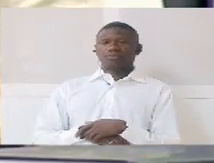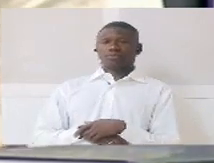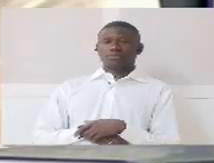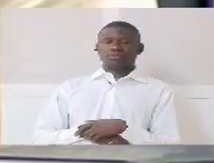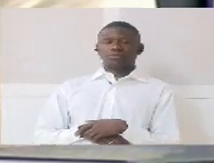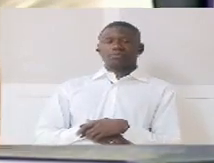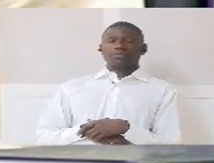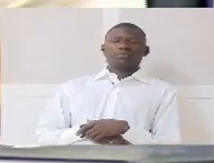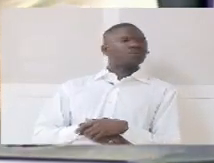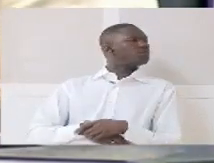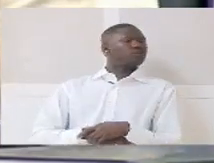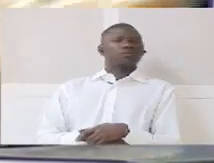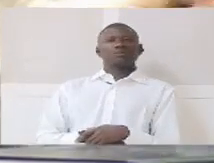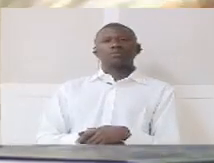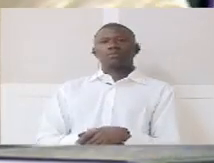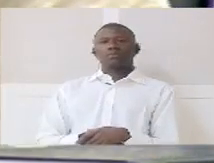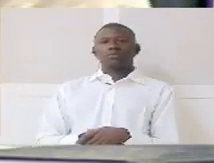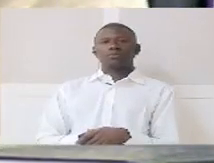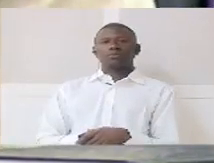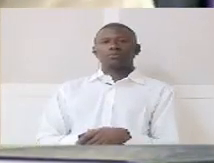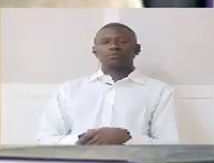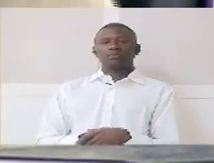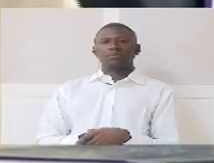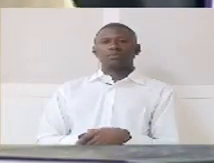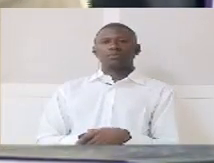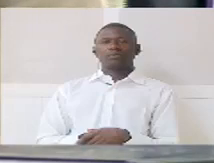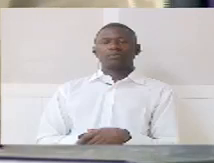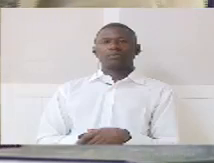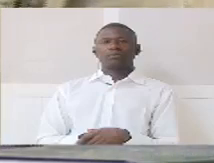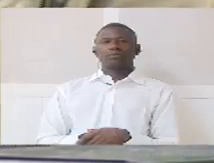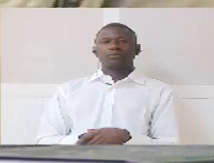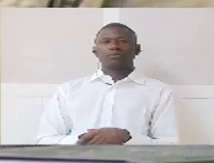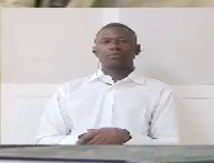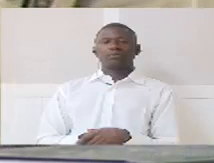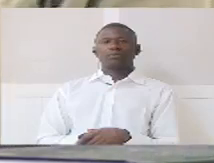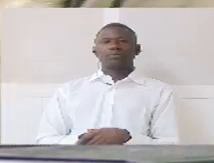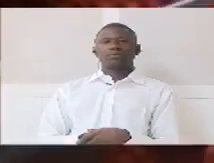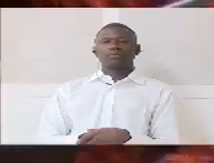guilty. So every big family there must be black sheep.